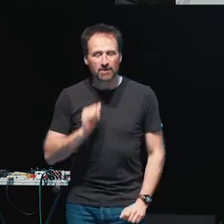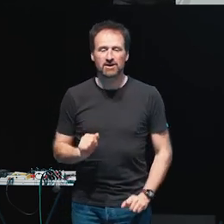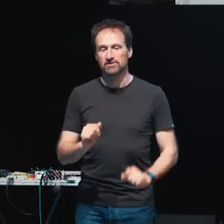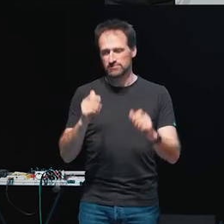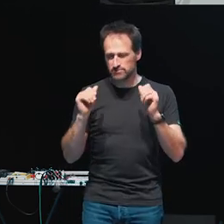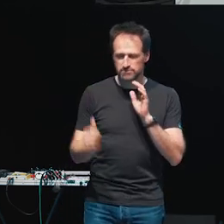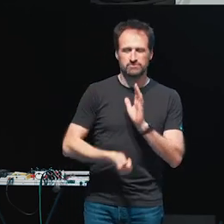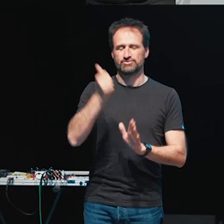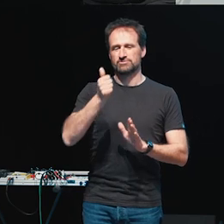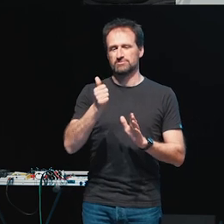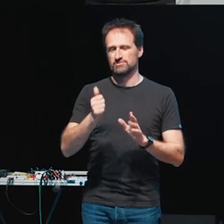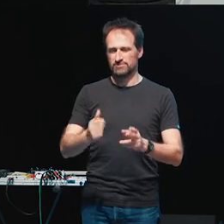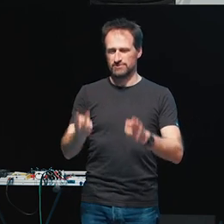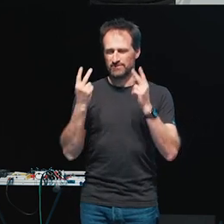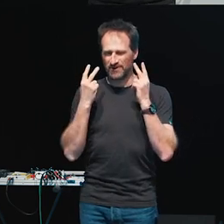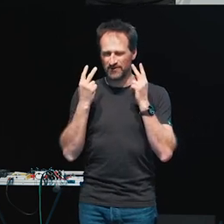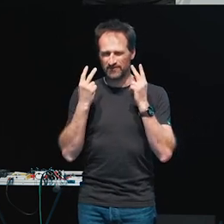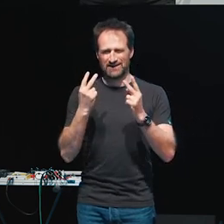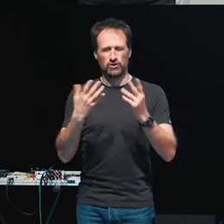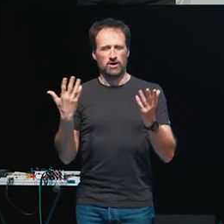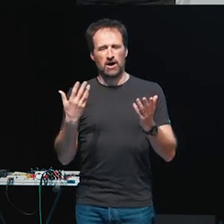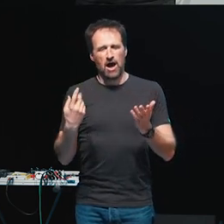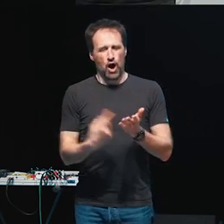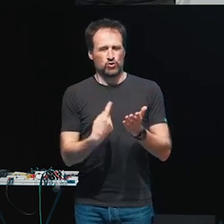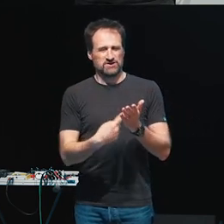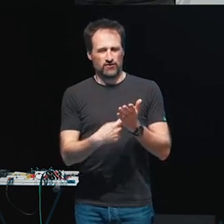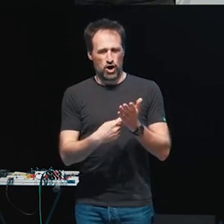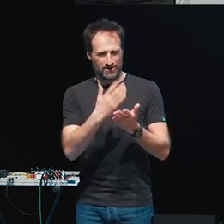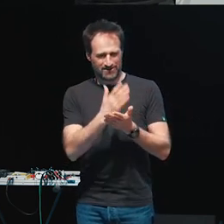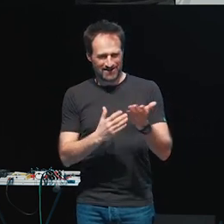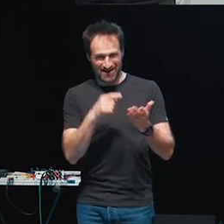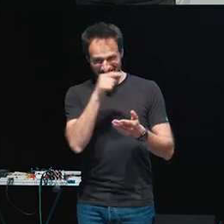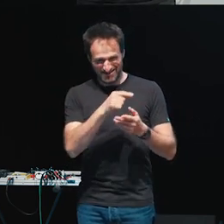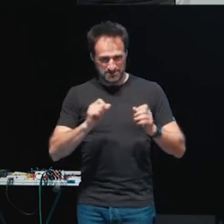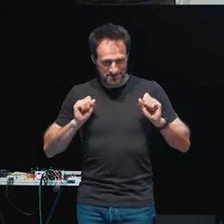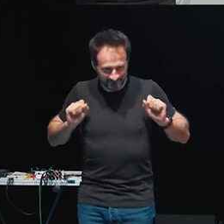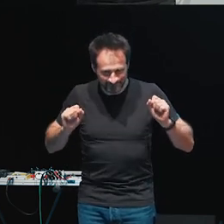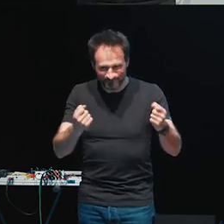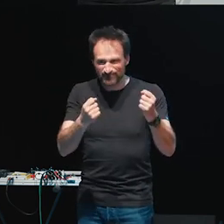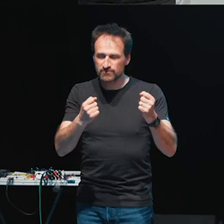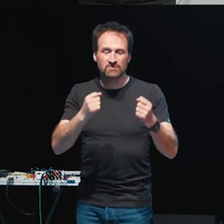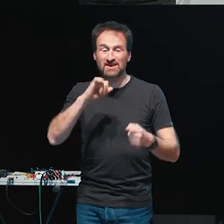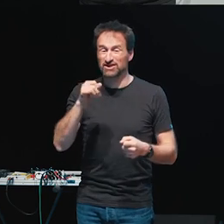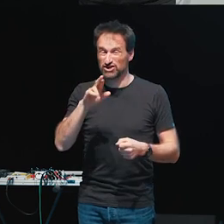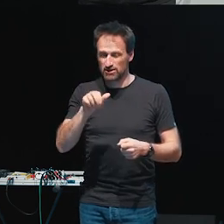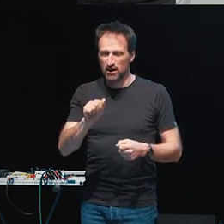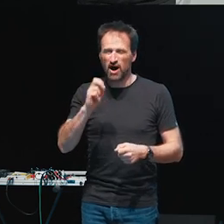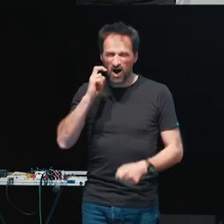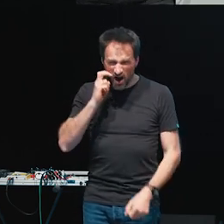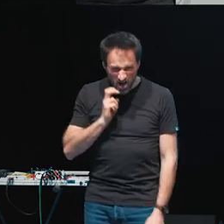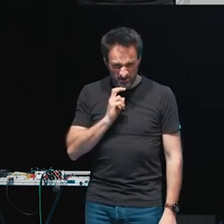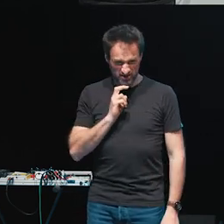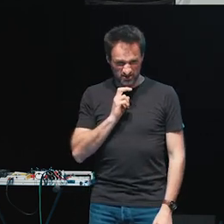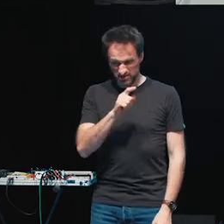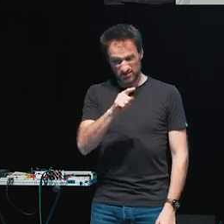important, the most challenging part of this endeavor is that Jira is really, really old. It started